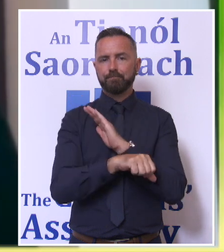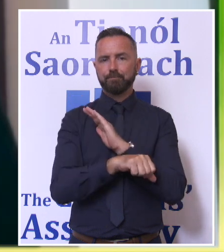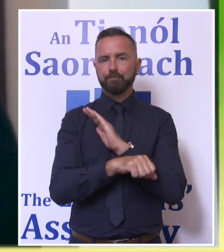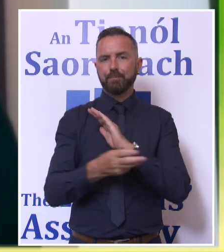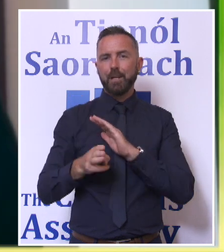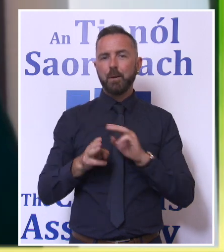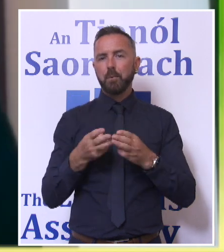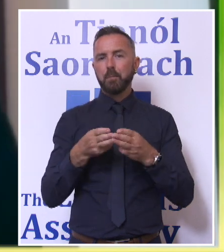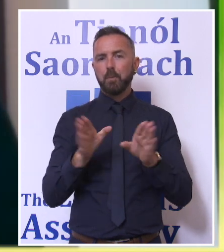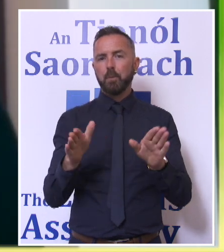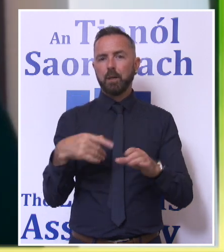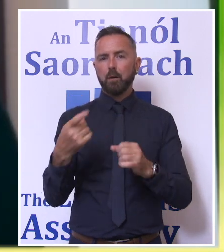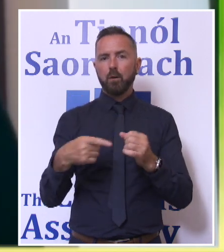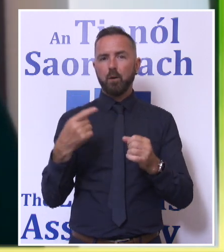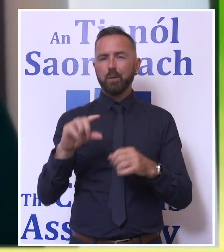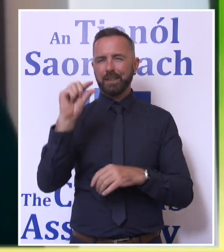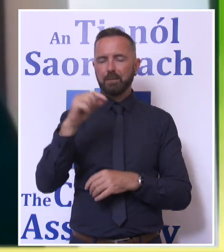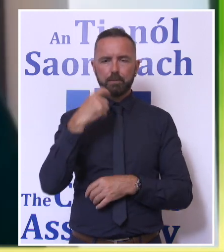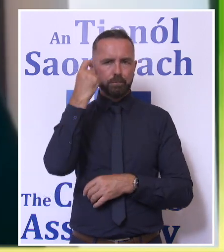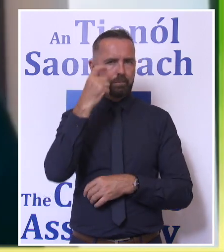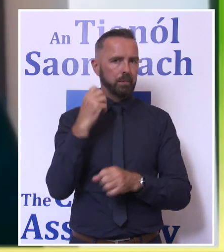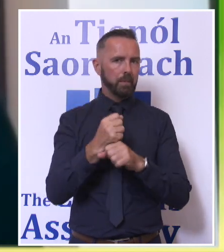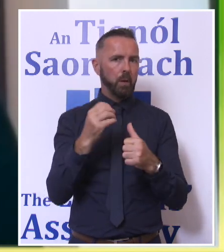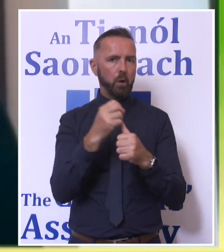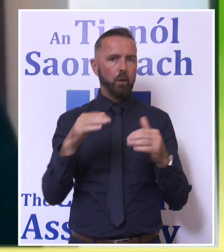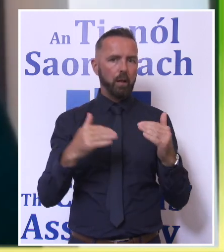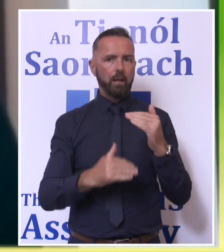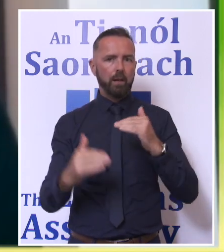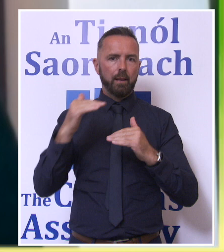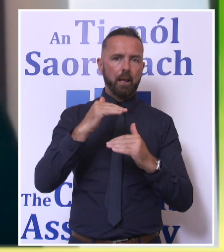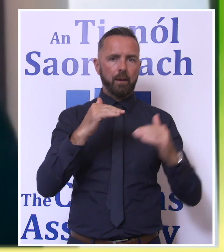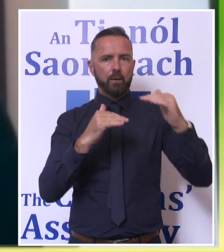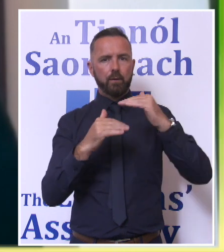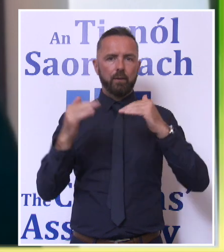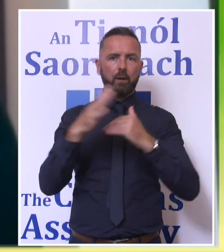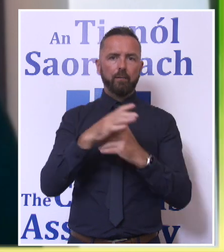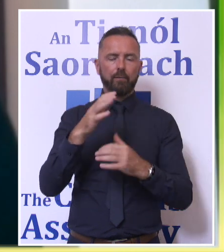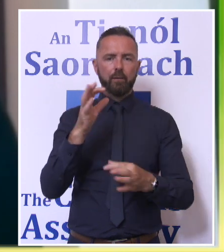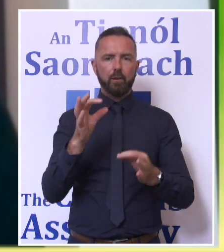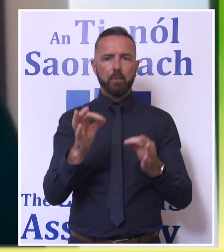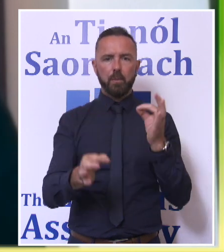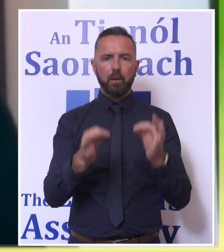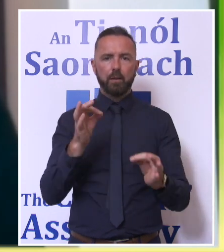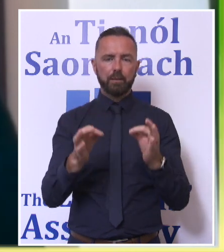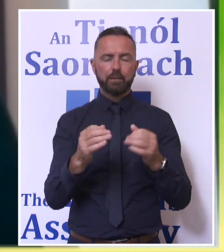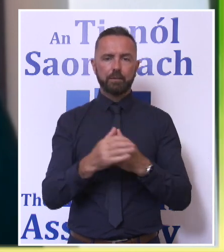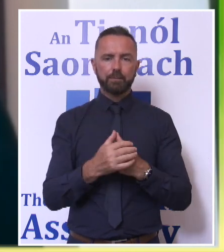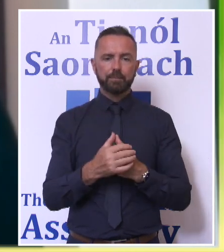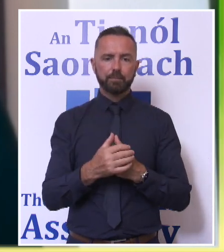always kind of will be skeptical about another layer of politicians at a sort of fairly remote level.